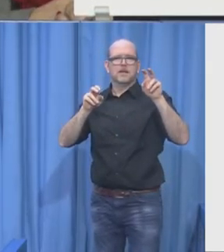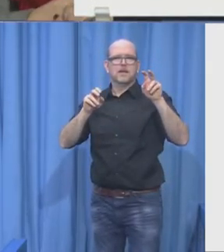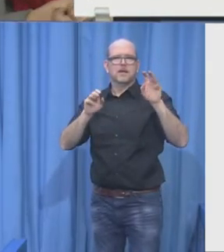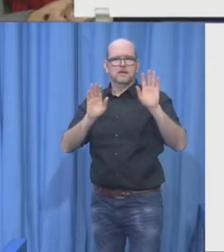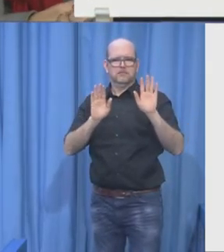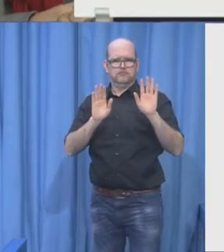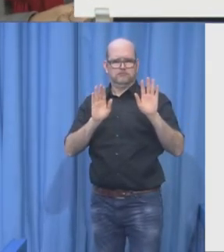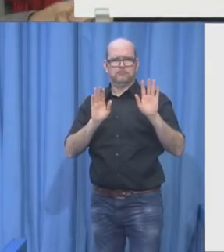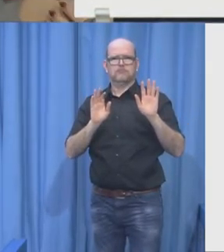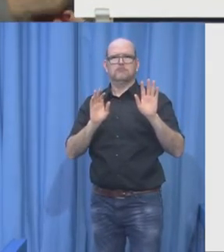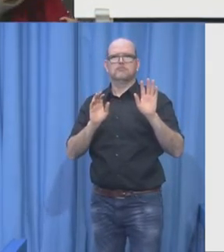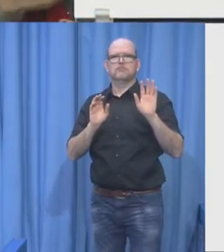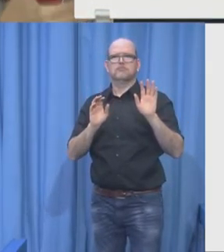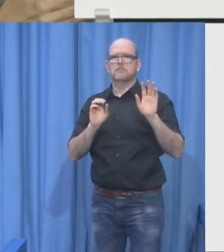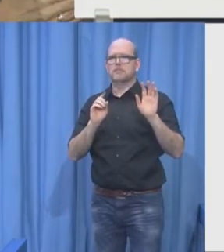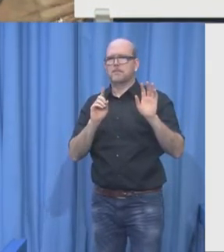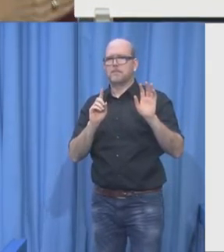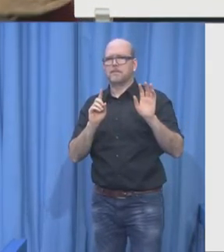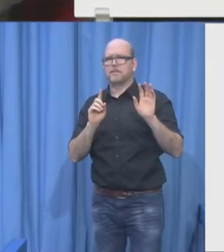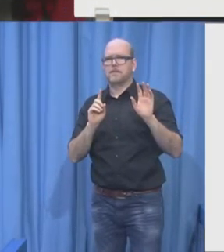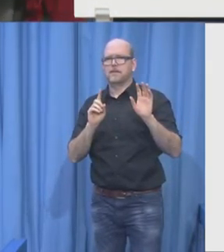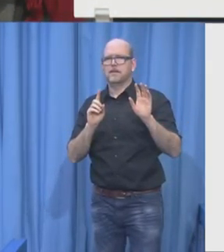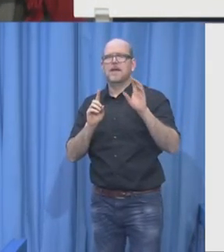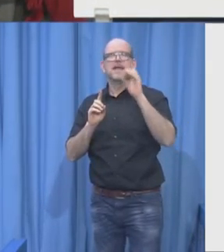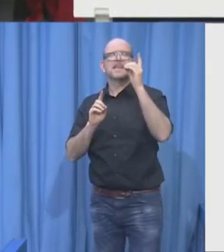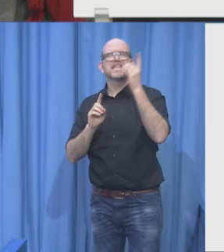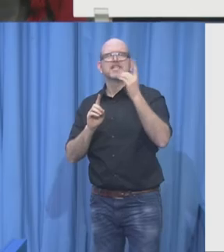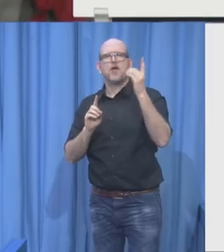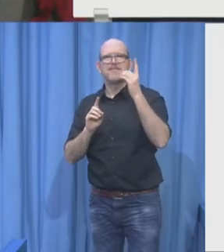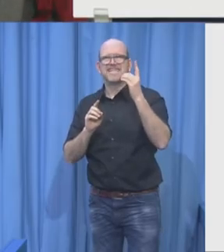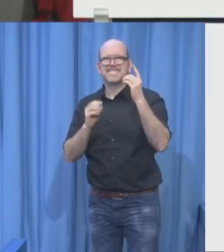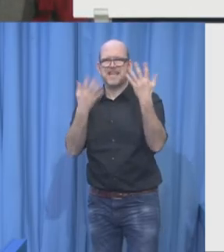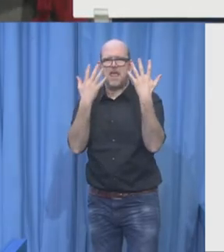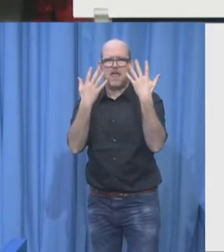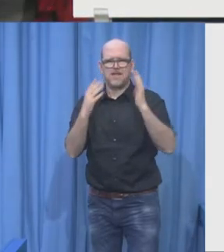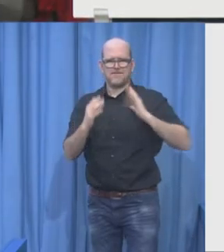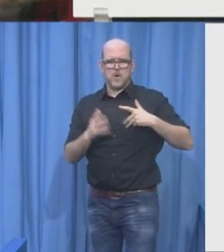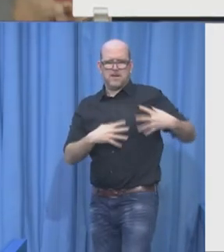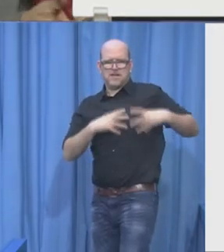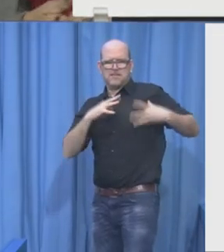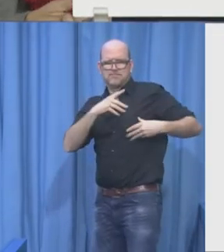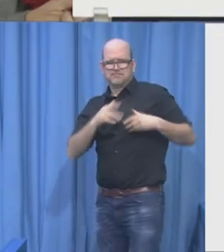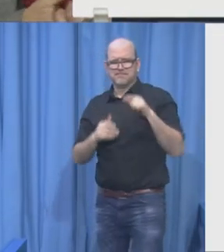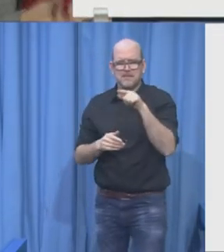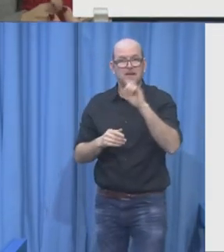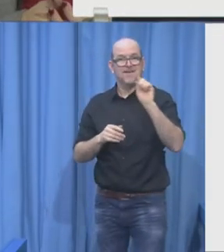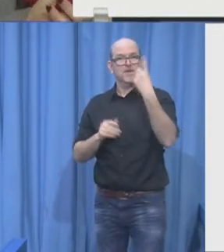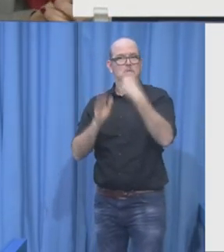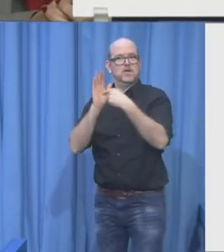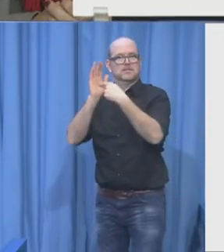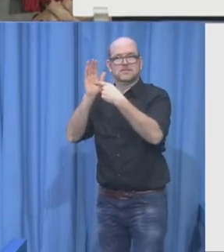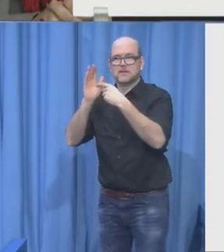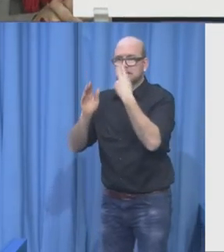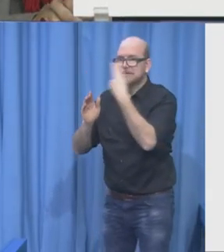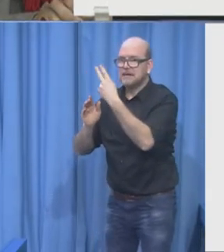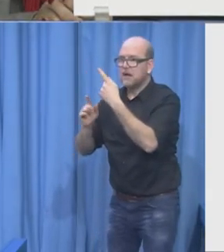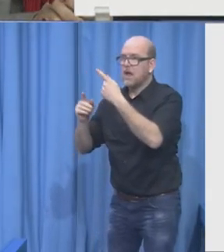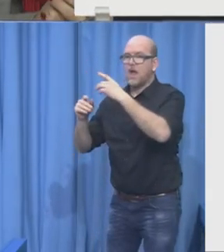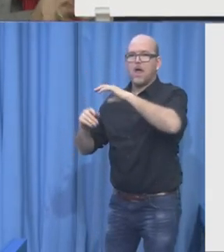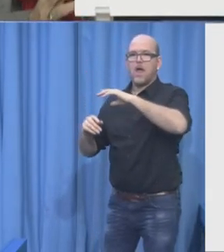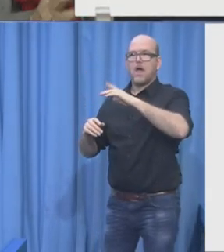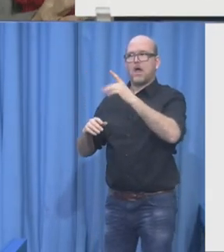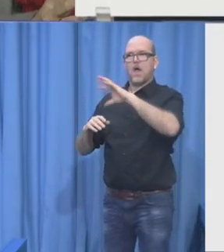context and also in another language different from German. So